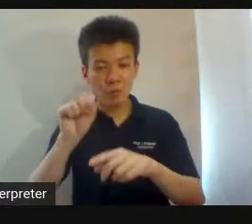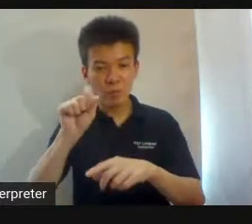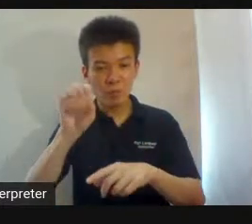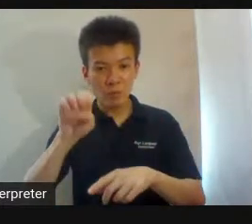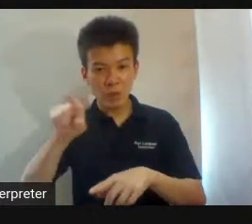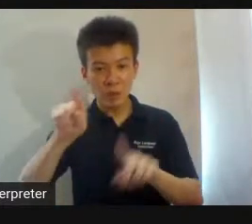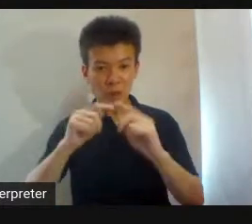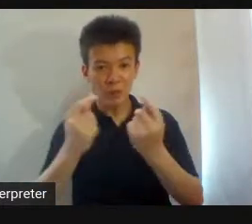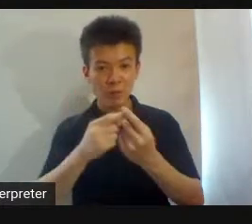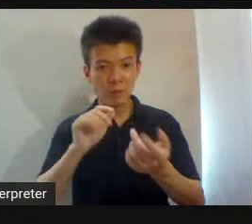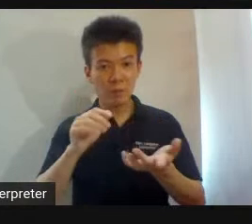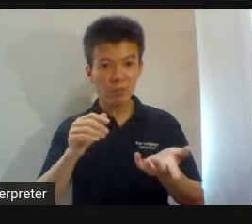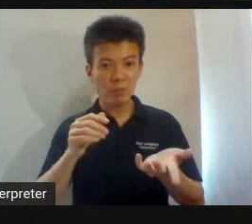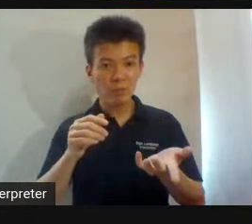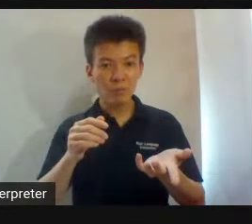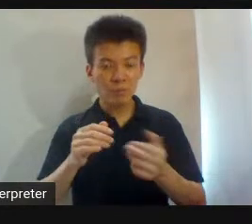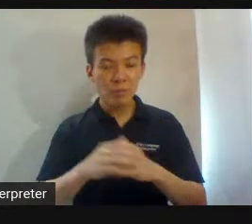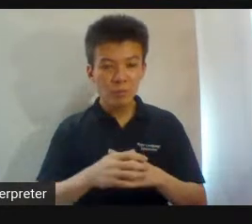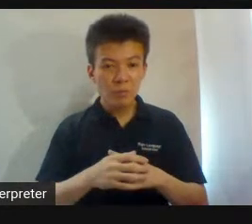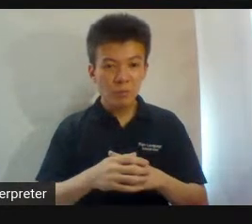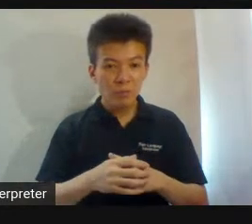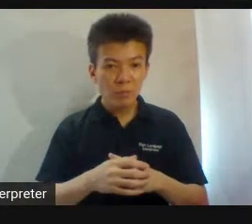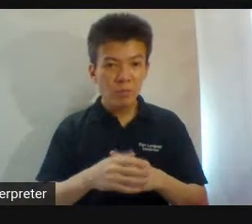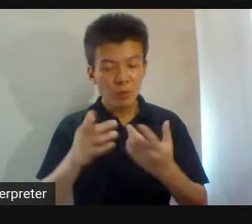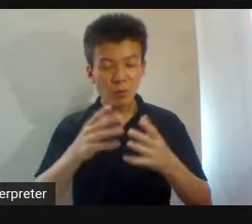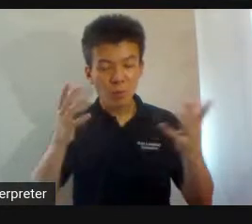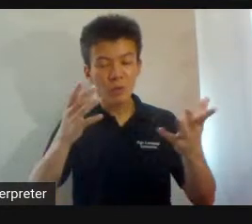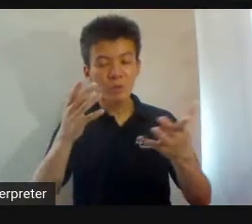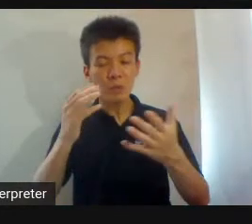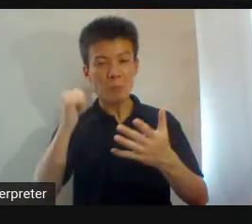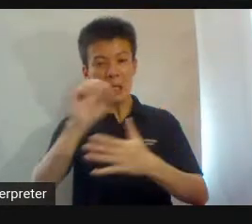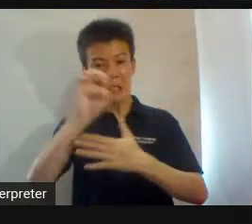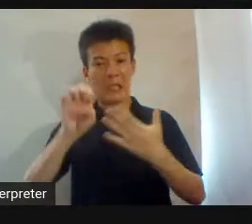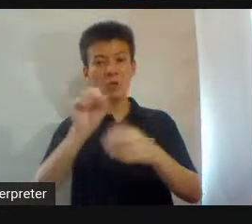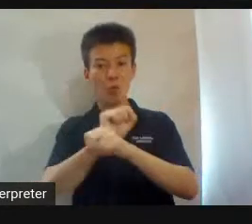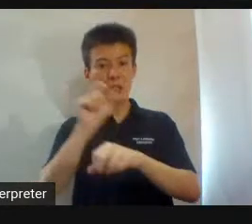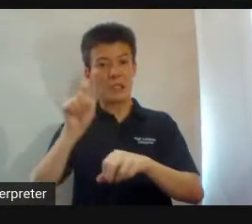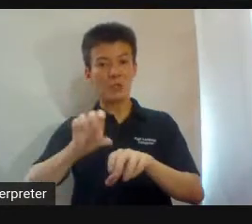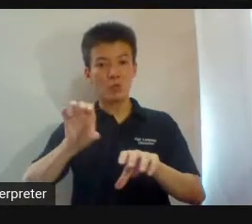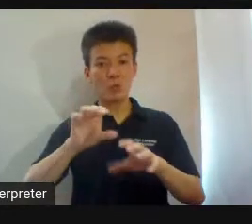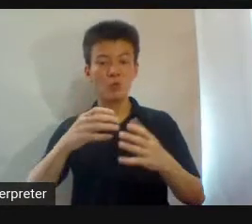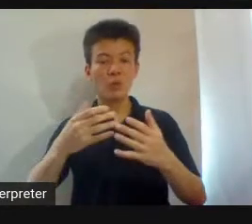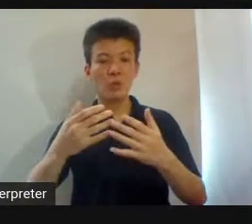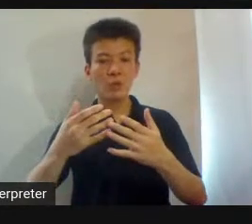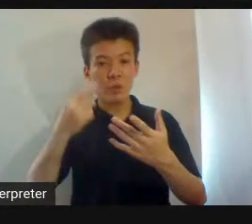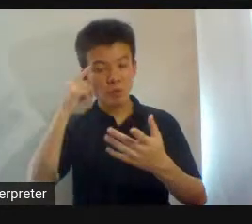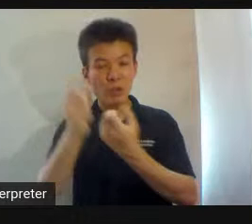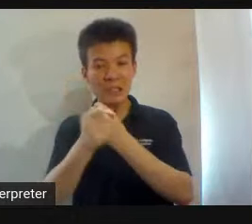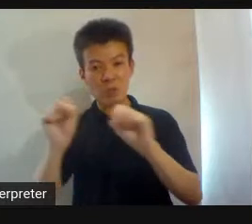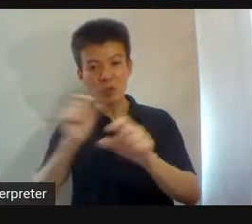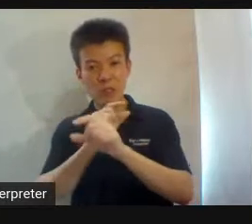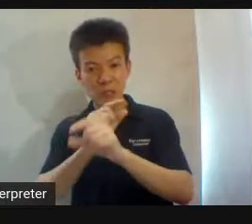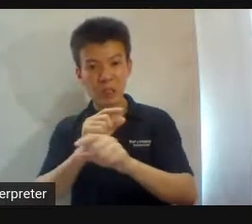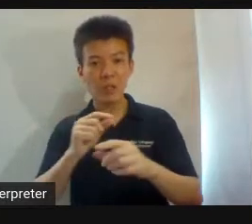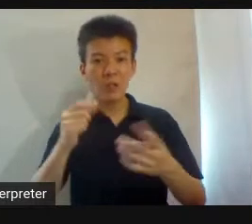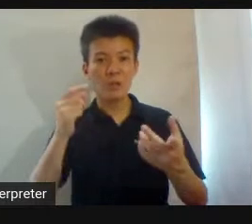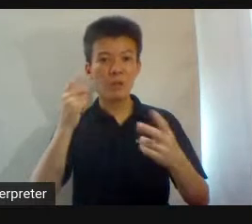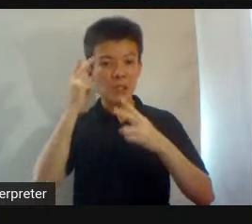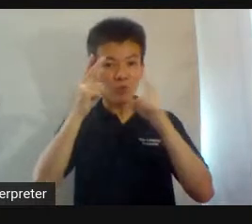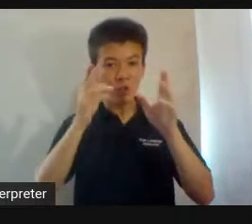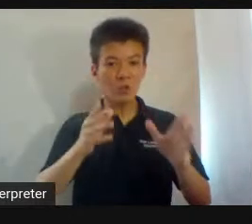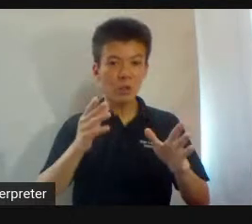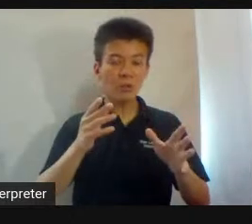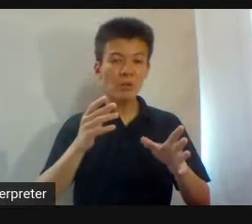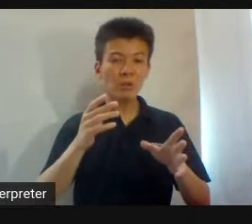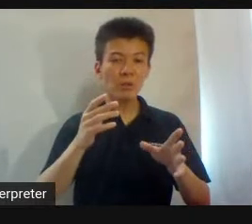team, there's just so much back-end work that has to be done, from the security guard to the visitor, the